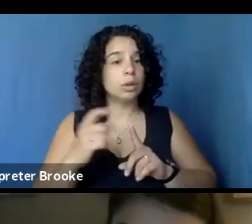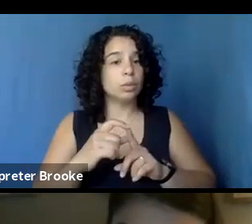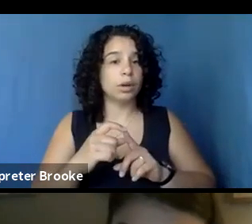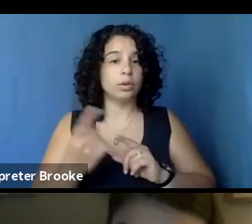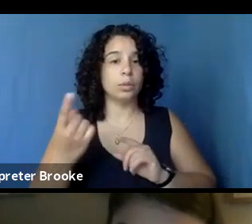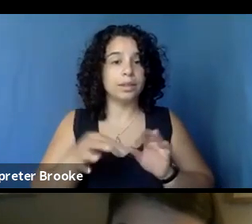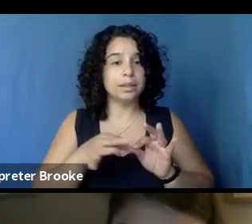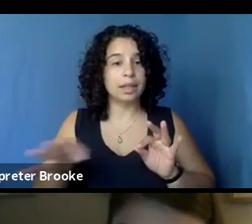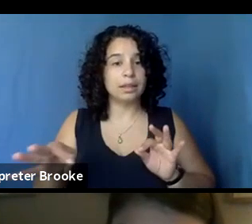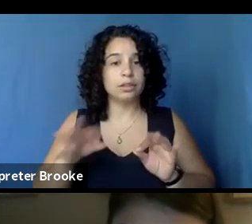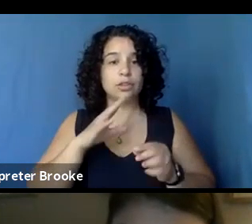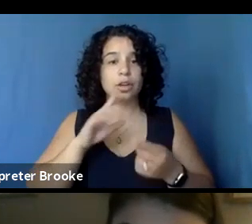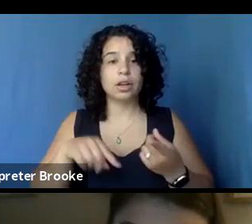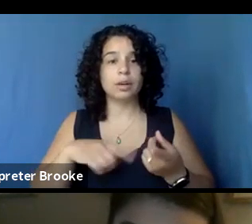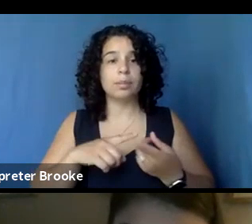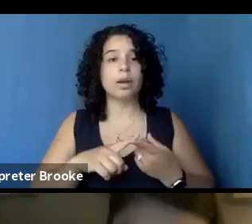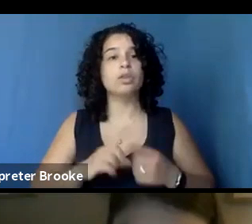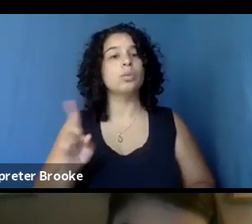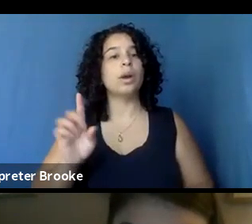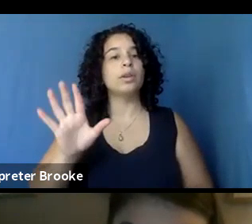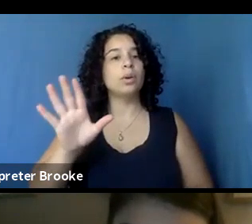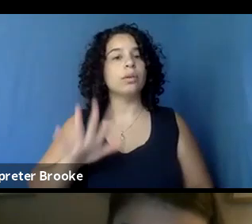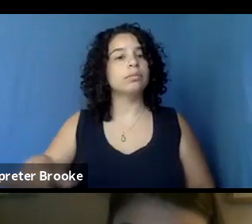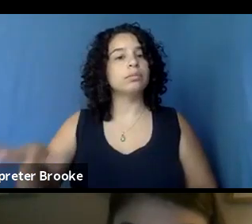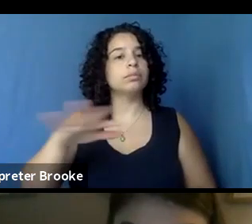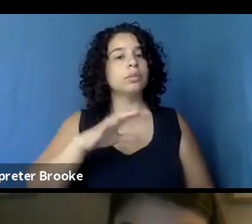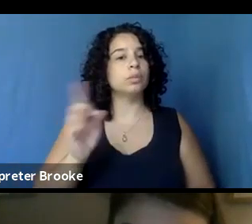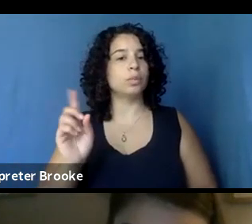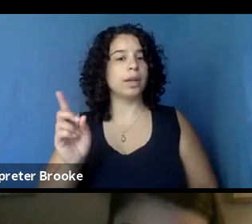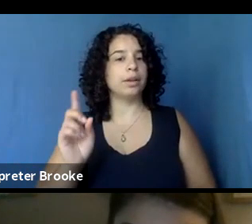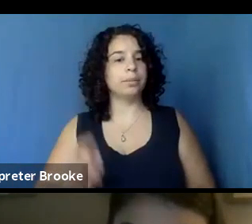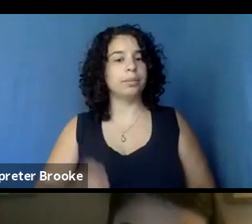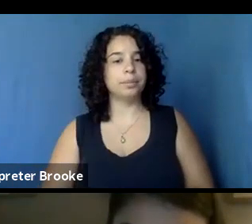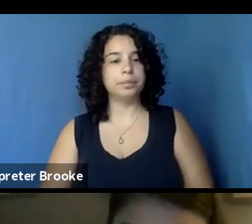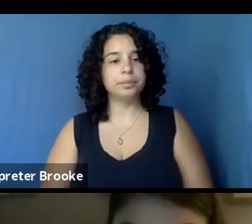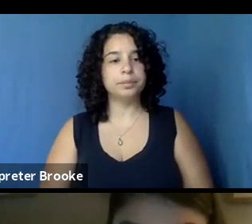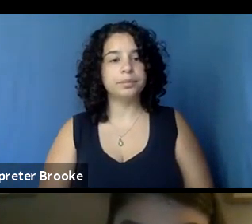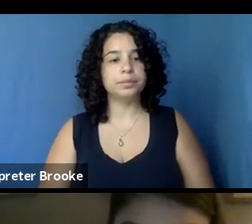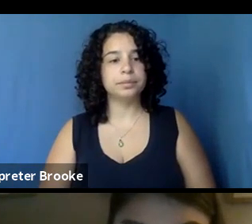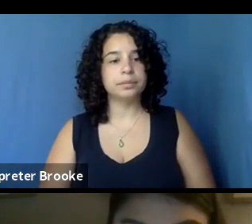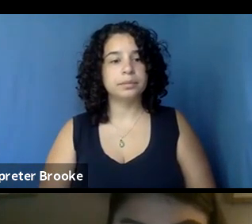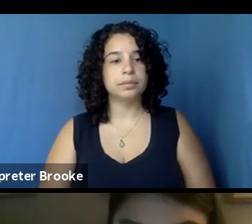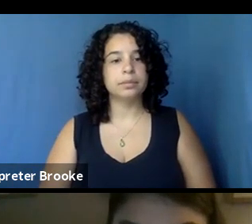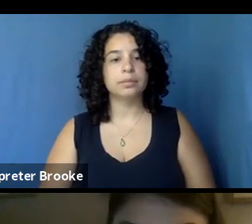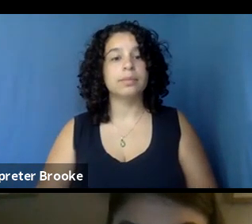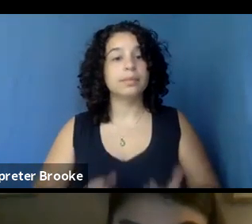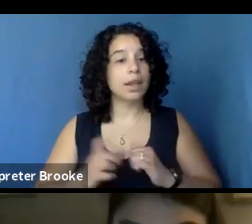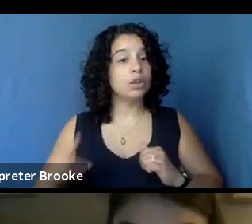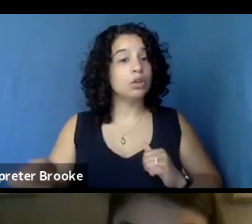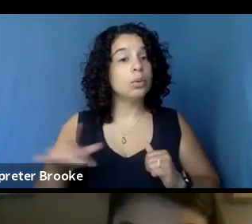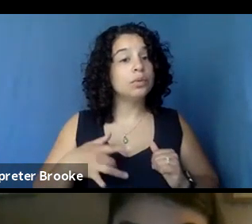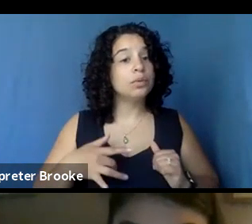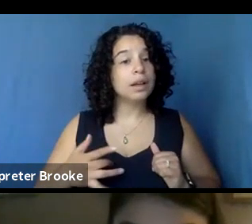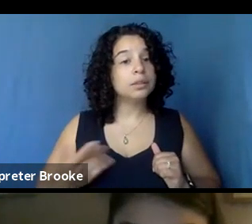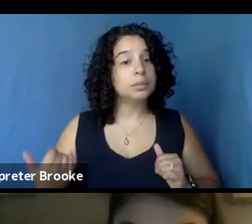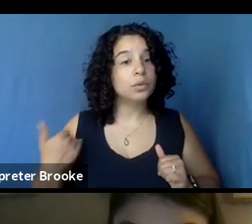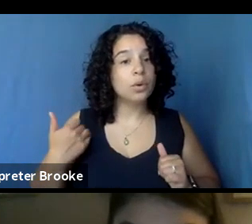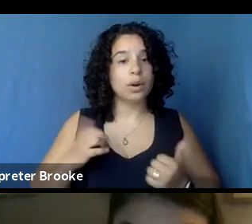about where you are, to share where you are, what you felt, or what you feel now.